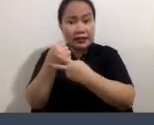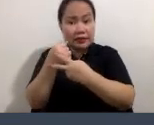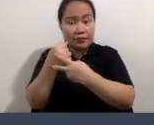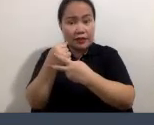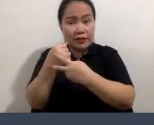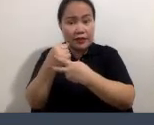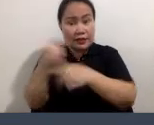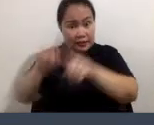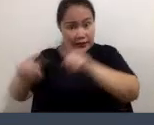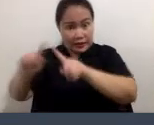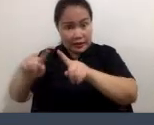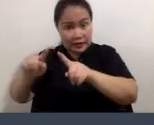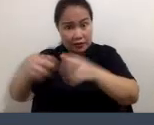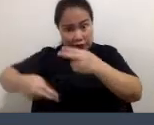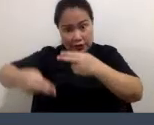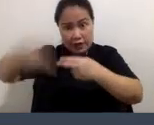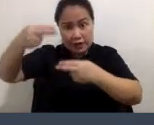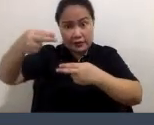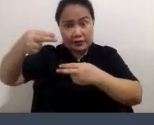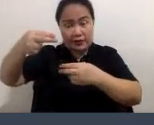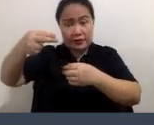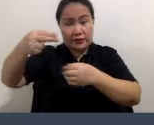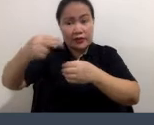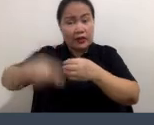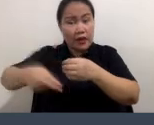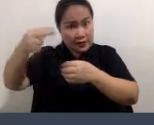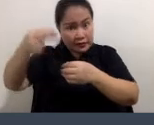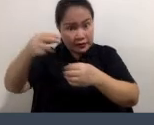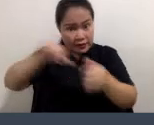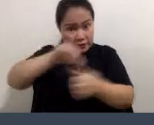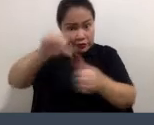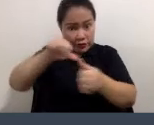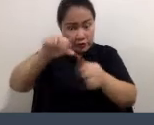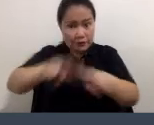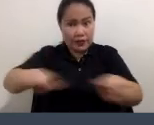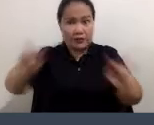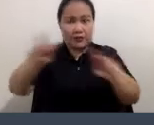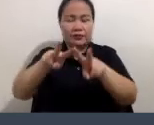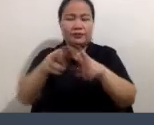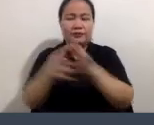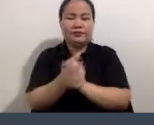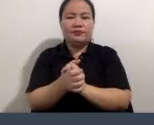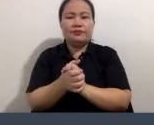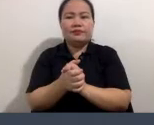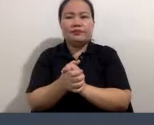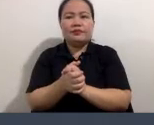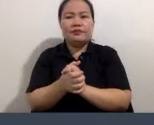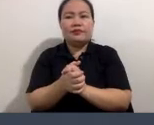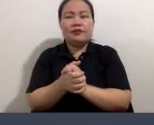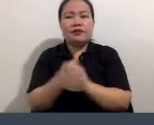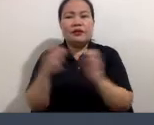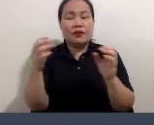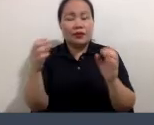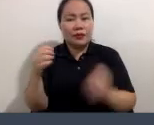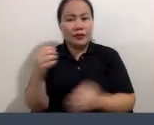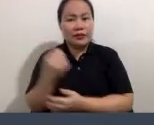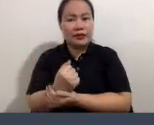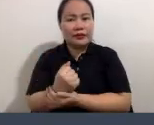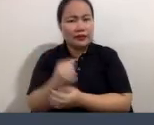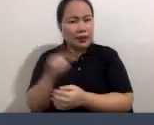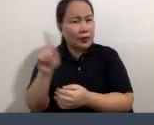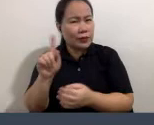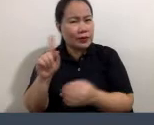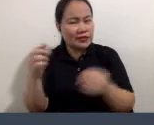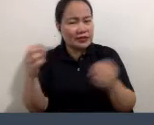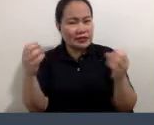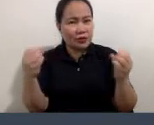bigger absolute value. Okay, so tatandaan natin ang rules ng adding integers. Okay, so